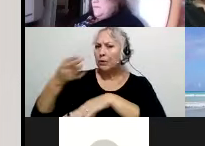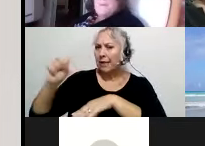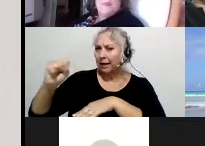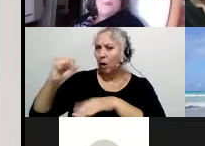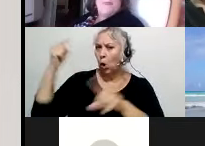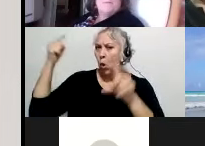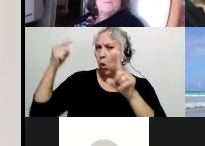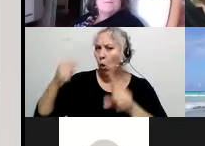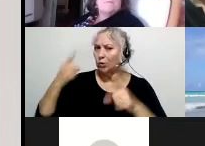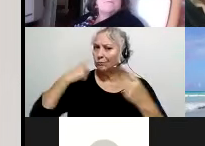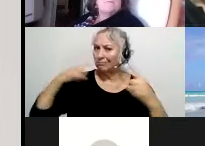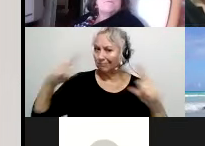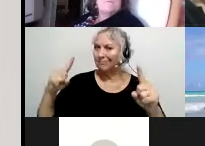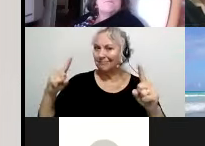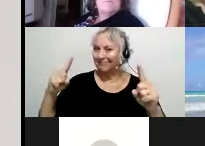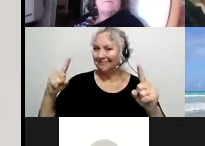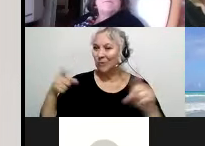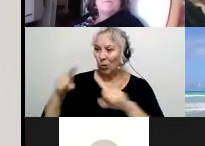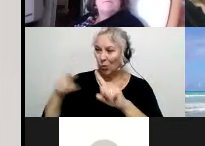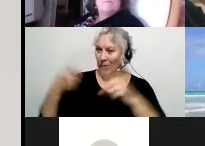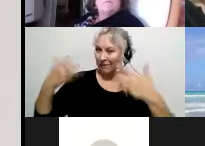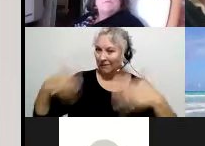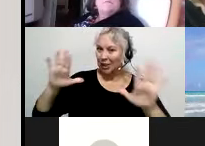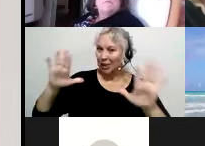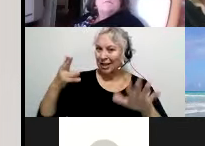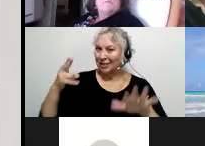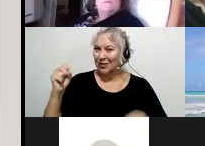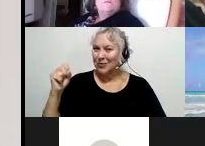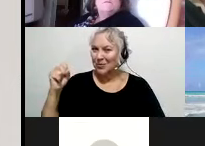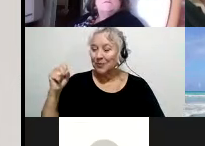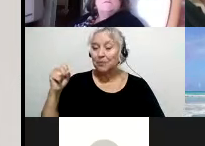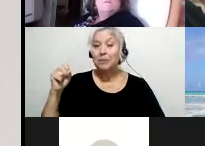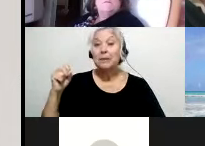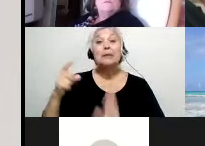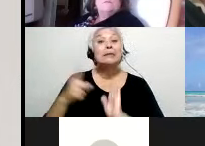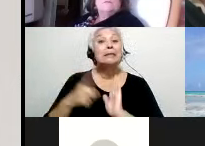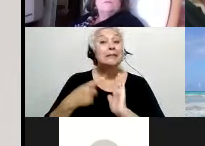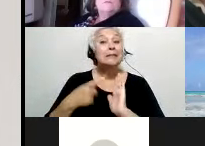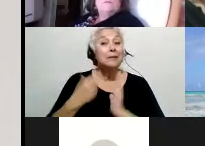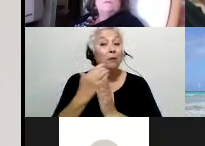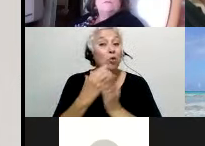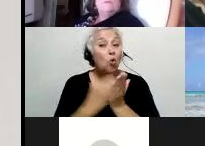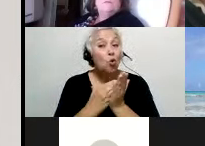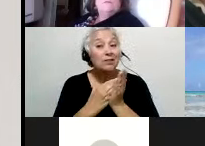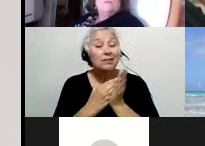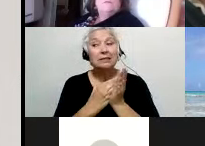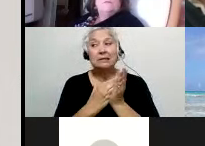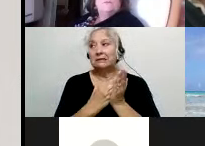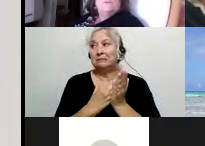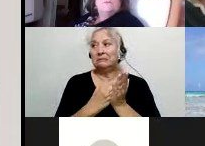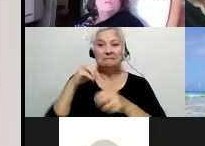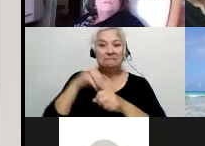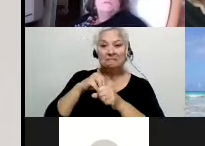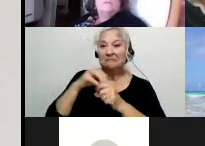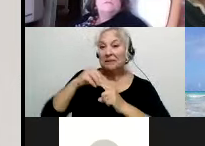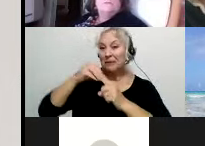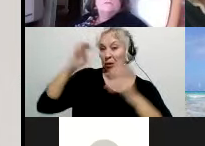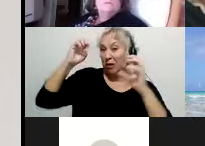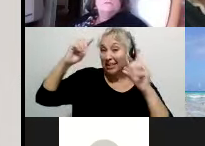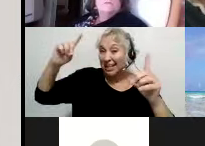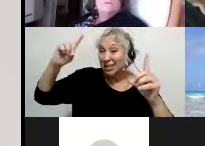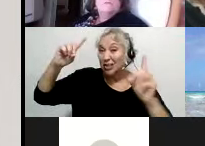her accomplish those after she leaves high school. And so sometimes those courses are made up within the special education coursework, and